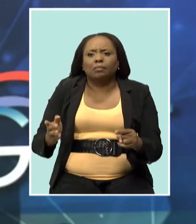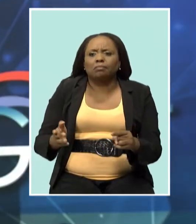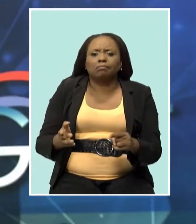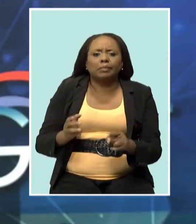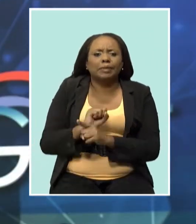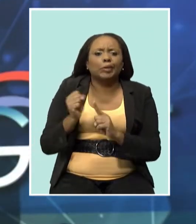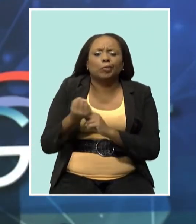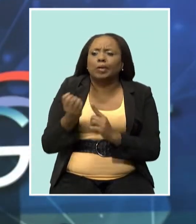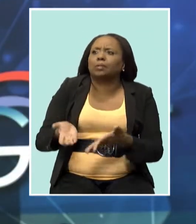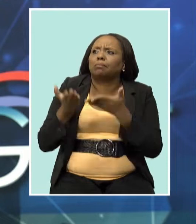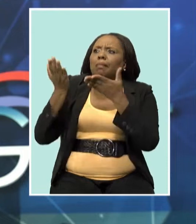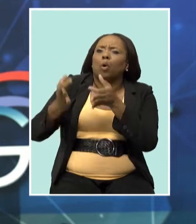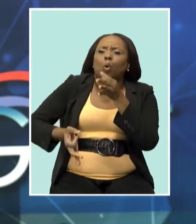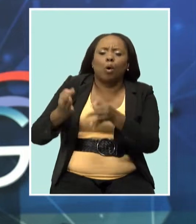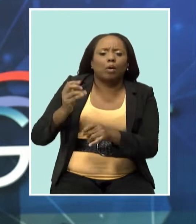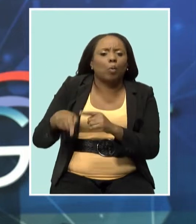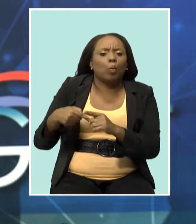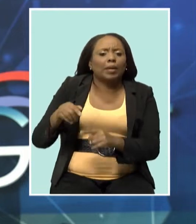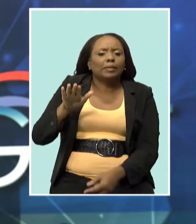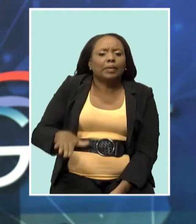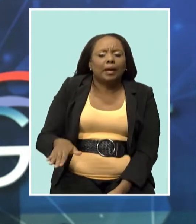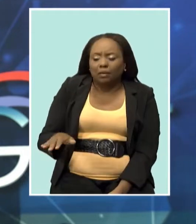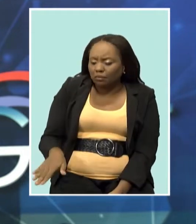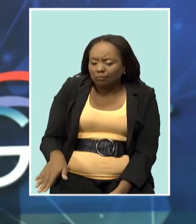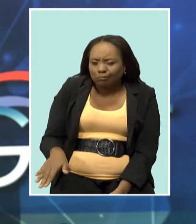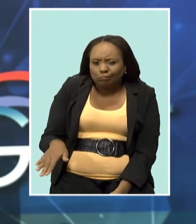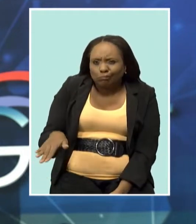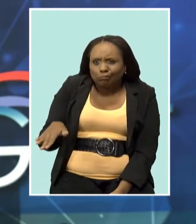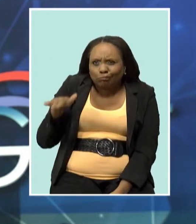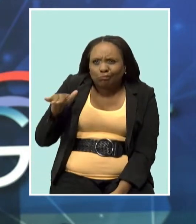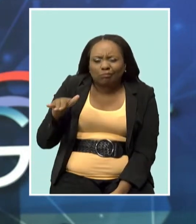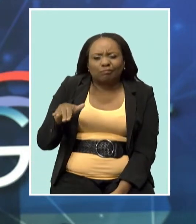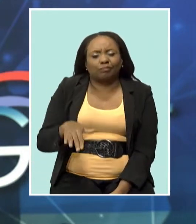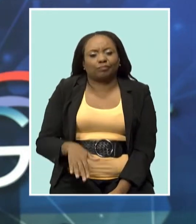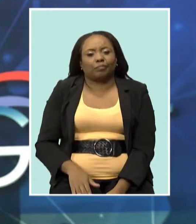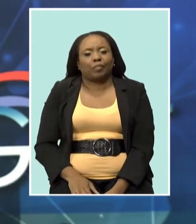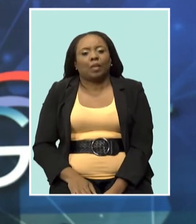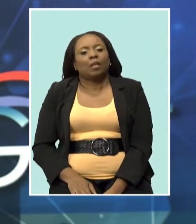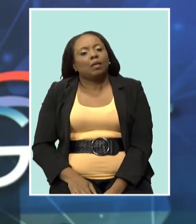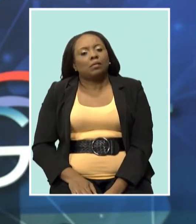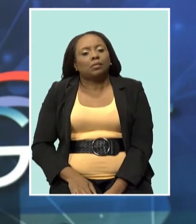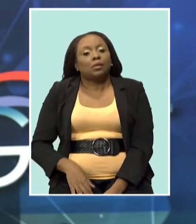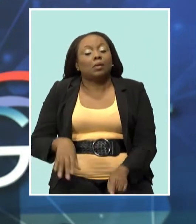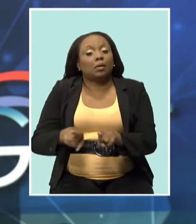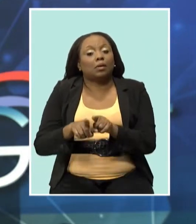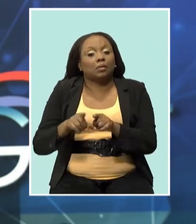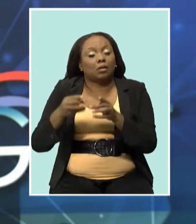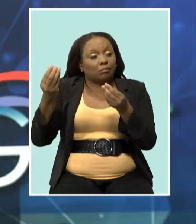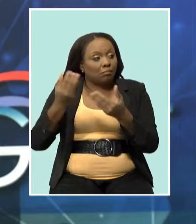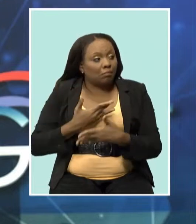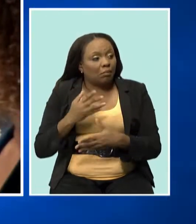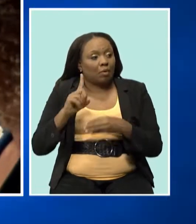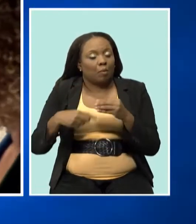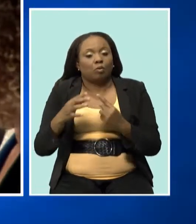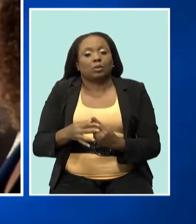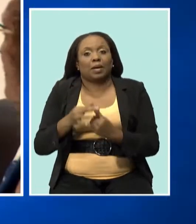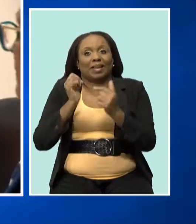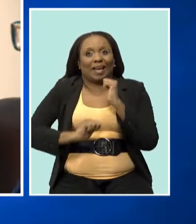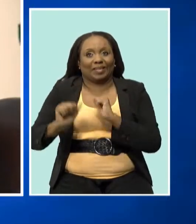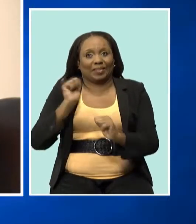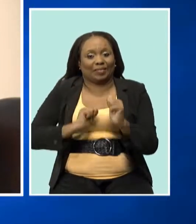Child Care Board has to go. We have to take these cases to court, and we have to be able to win them. And that requires a whole